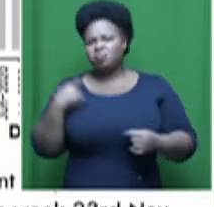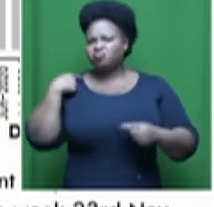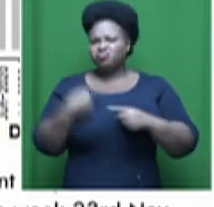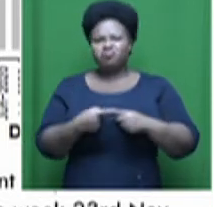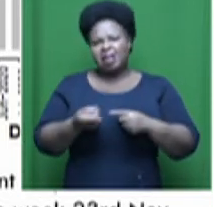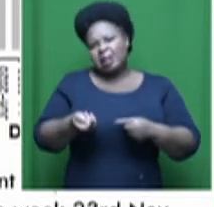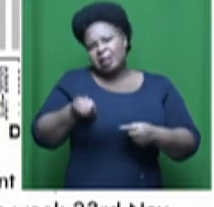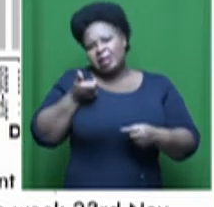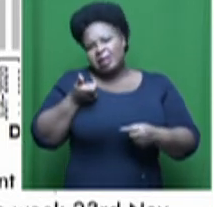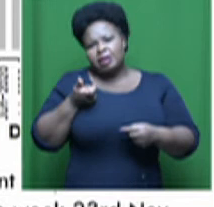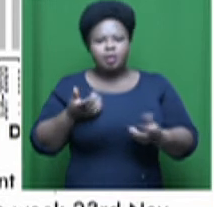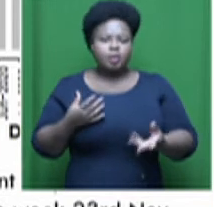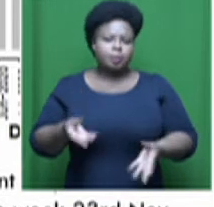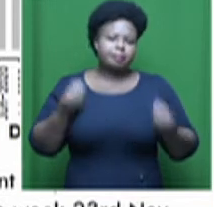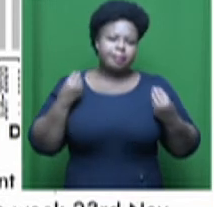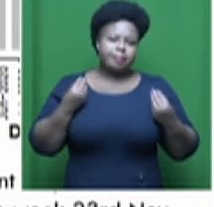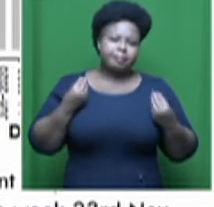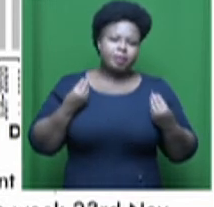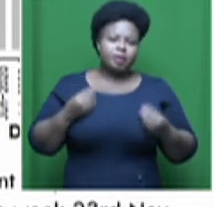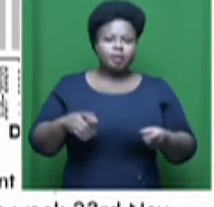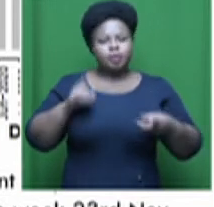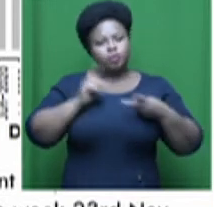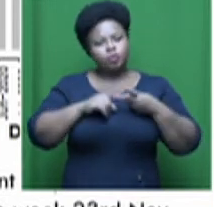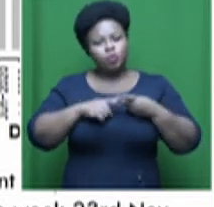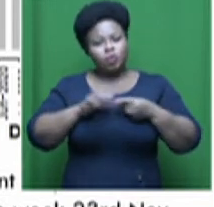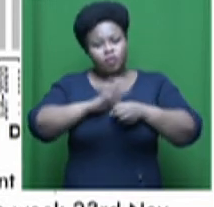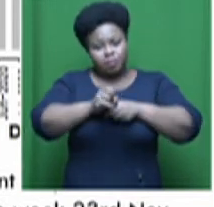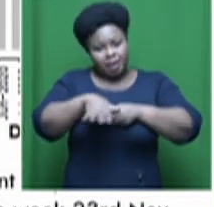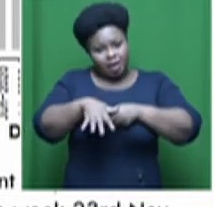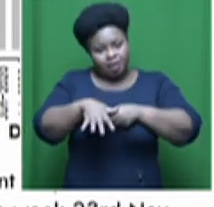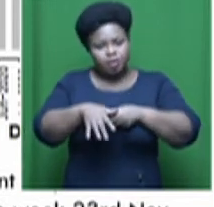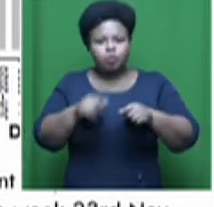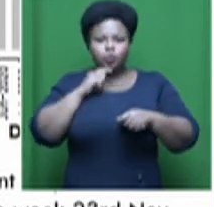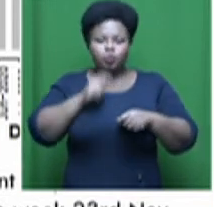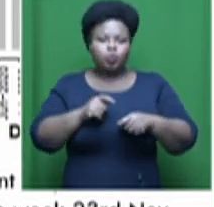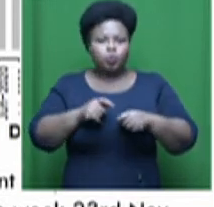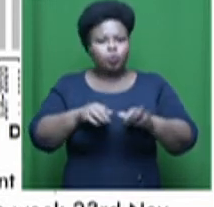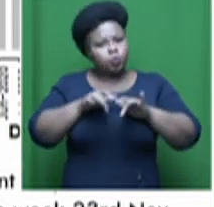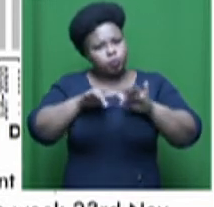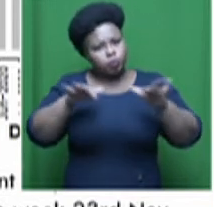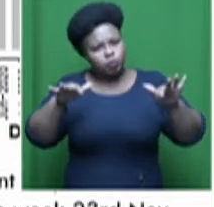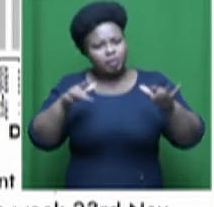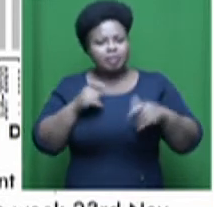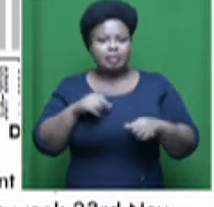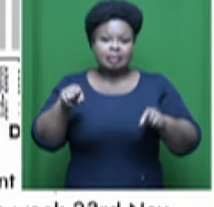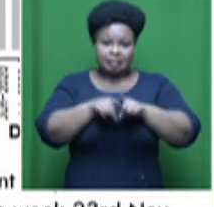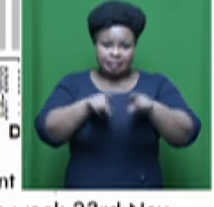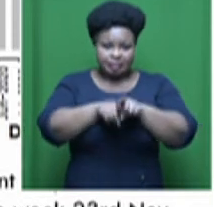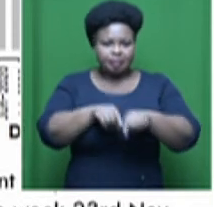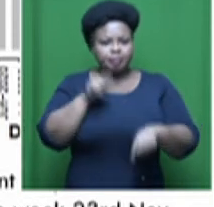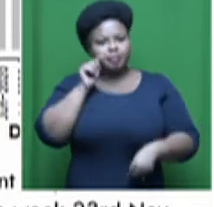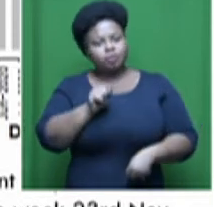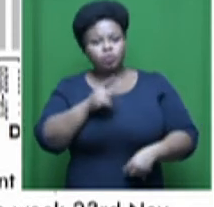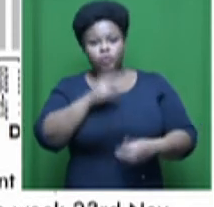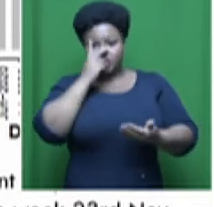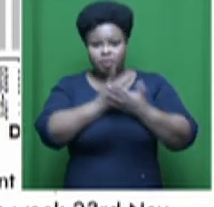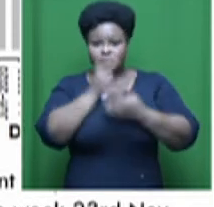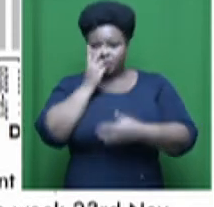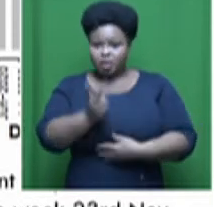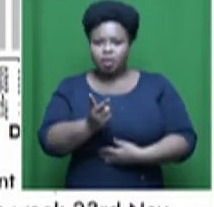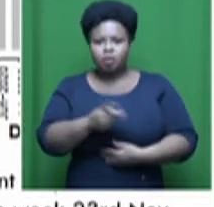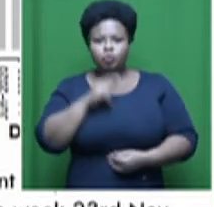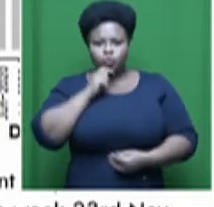very little or almost none of this particular variant that was circulating. And subsequently, this variant, as you can see,